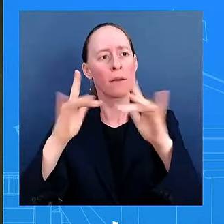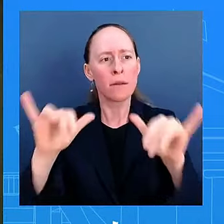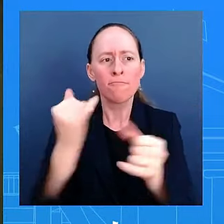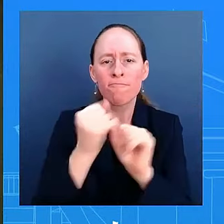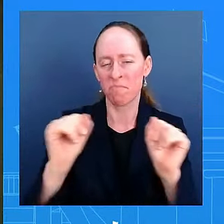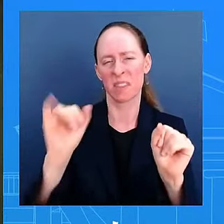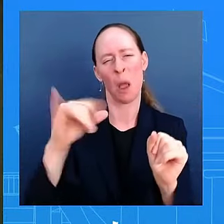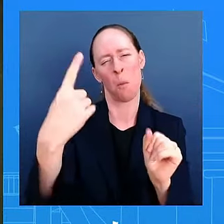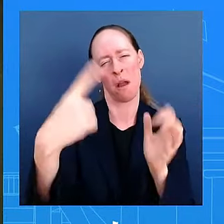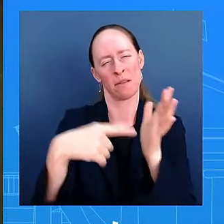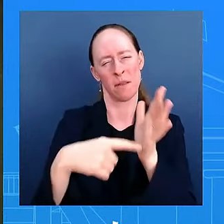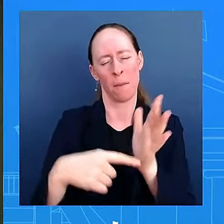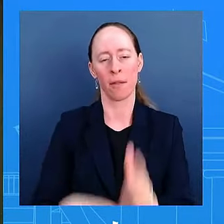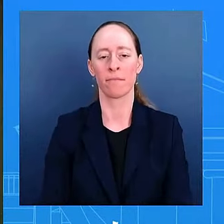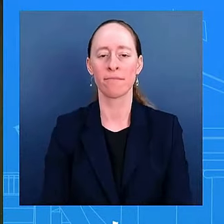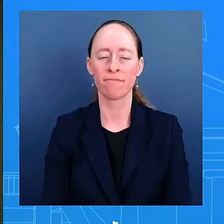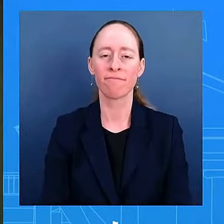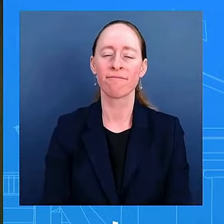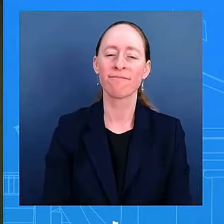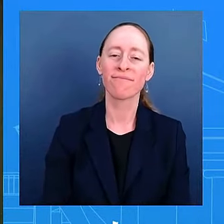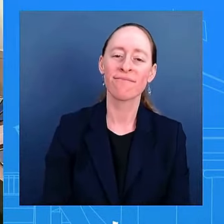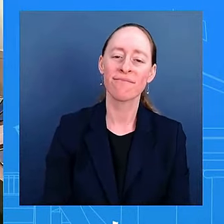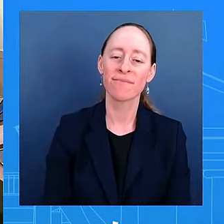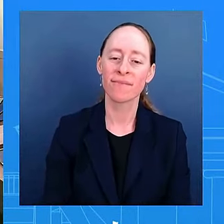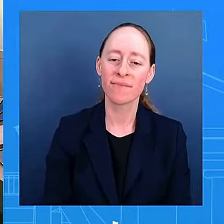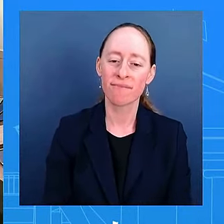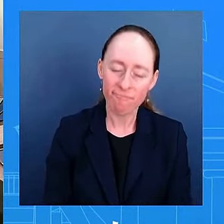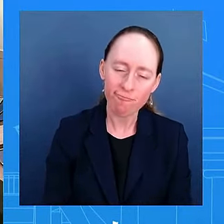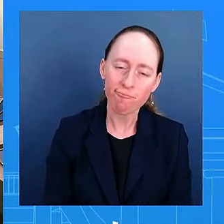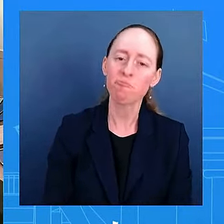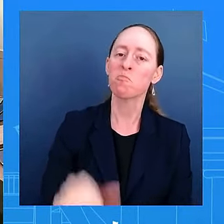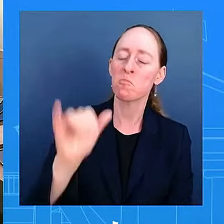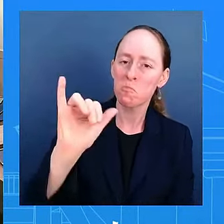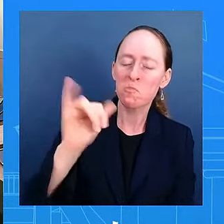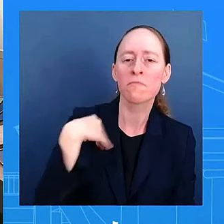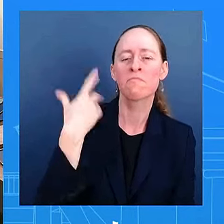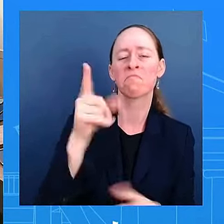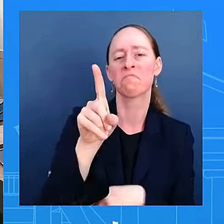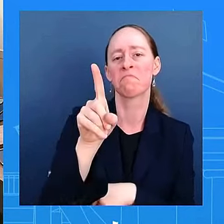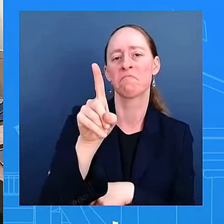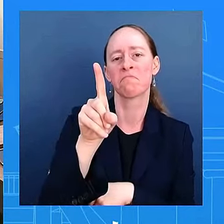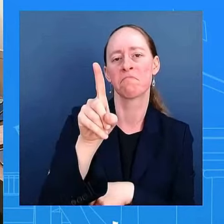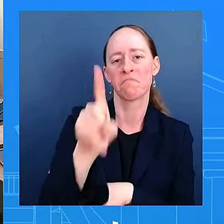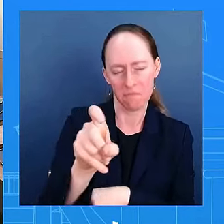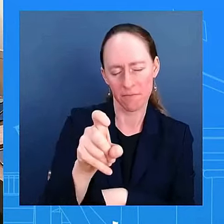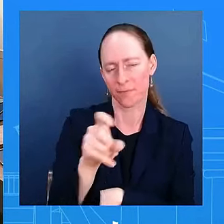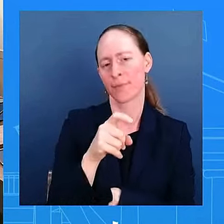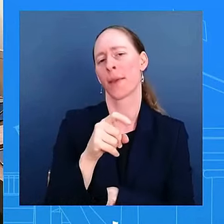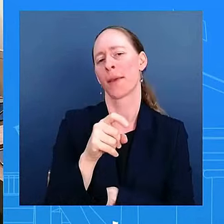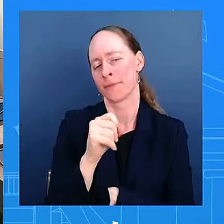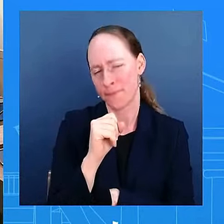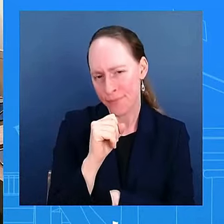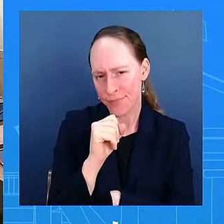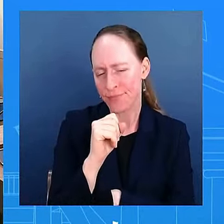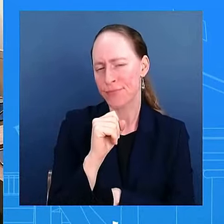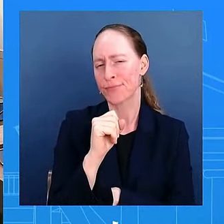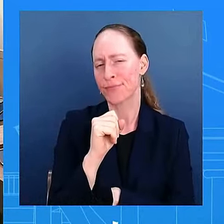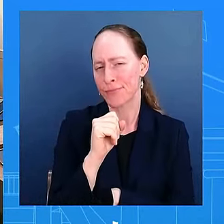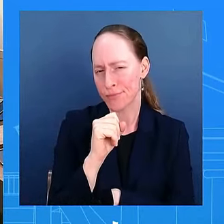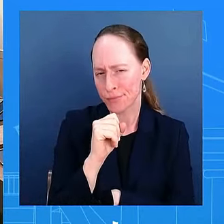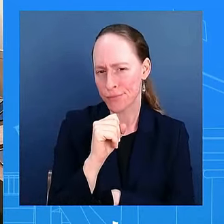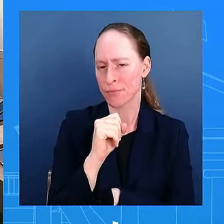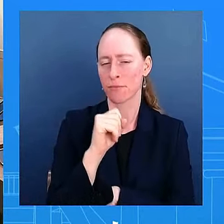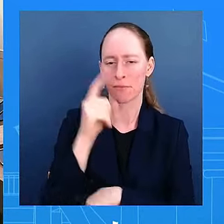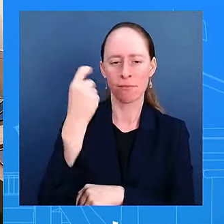Go ahead. We're going to start wrapping it up, but go ahead. Thank you, Mr. Secretary. This is Skylar Woodhouse with Bloomberg News. As you mentioned earlier, you said that